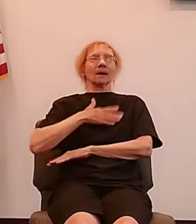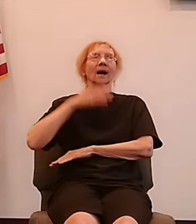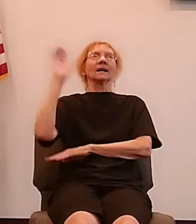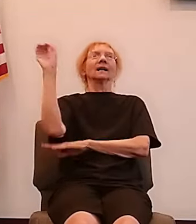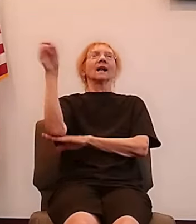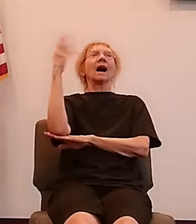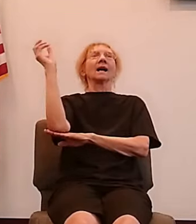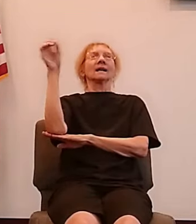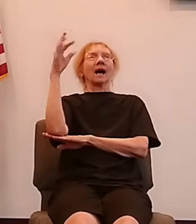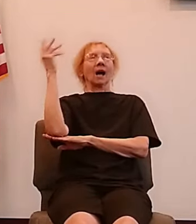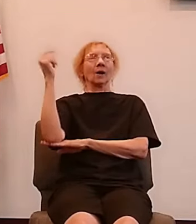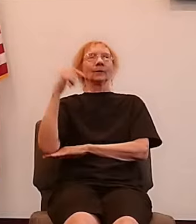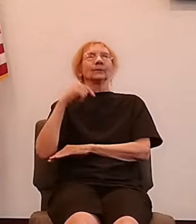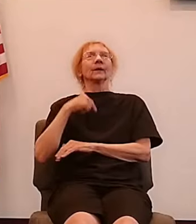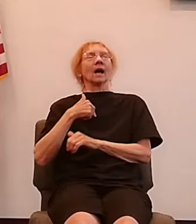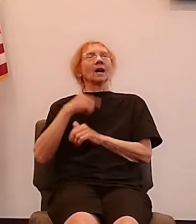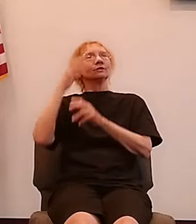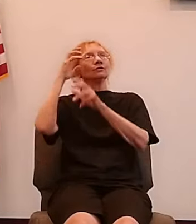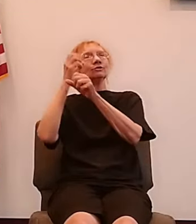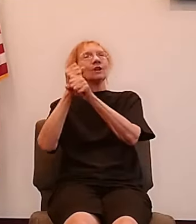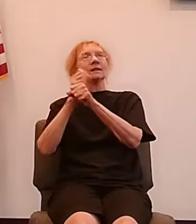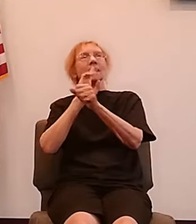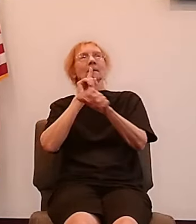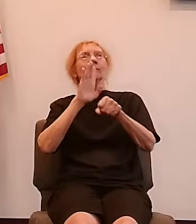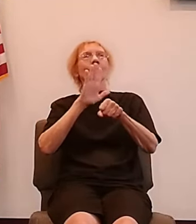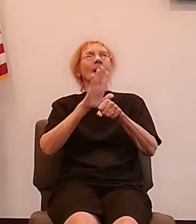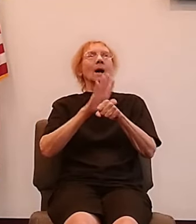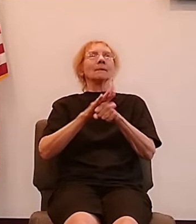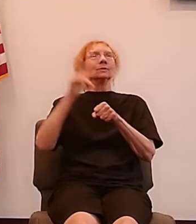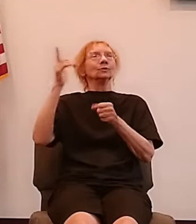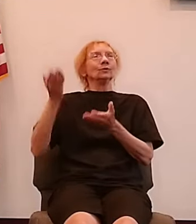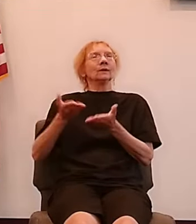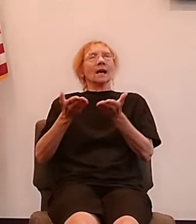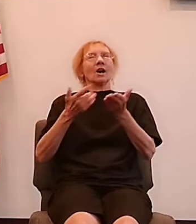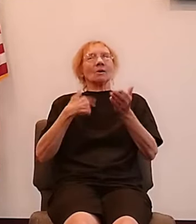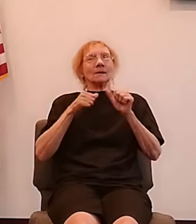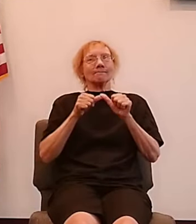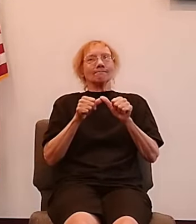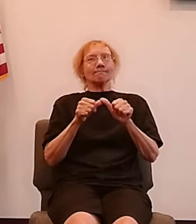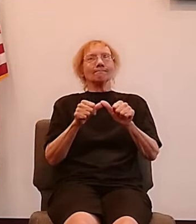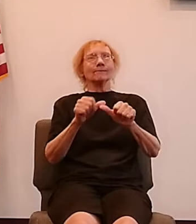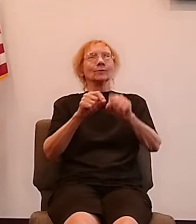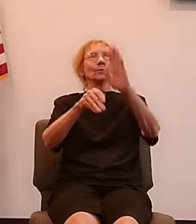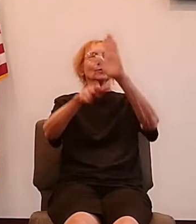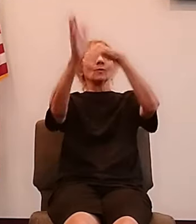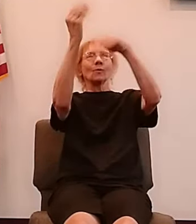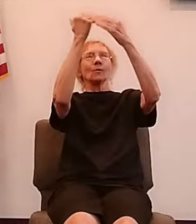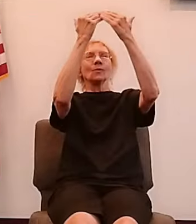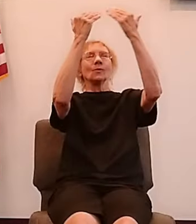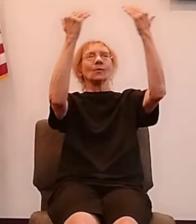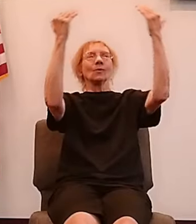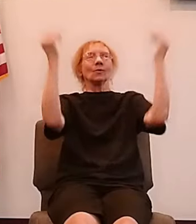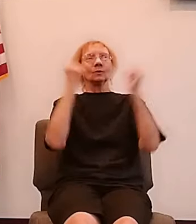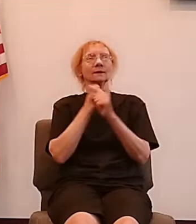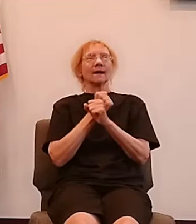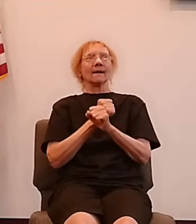My lighthouse, I will trust the promise. You will carry me safe to shore,